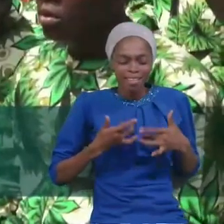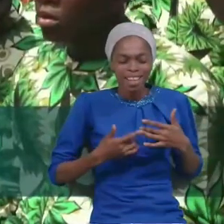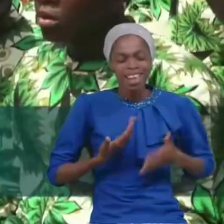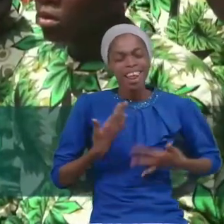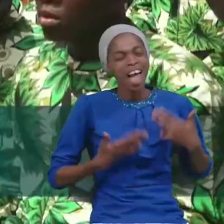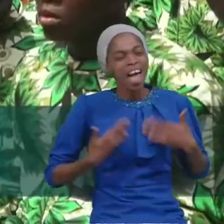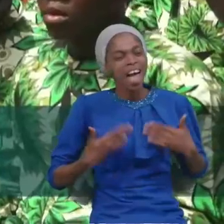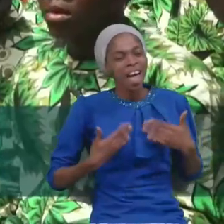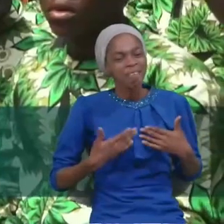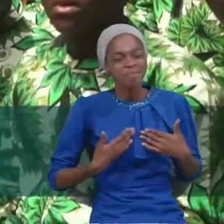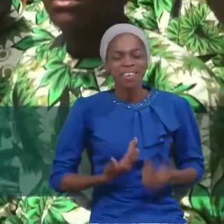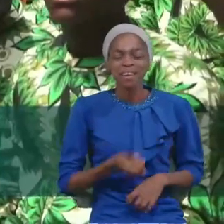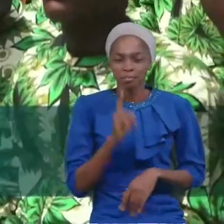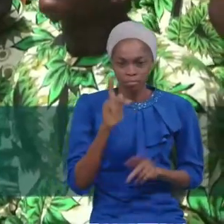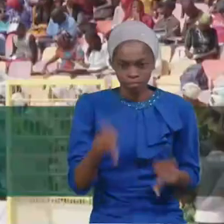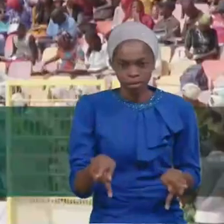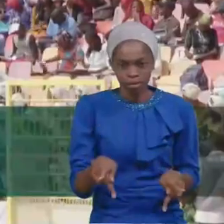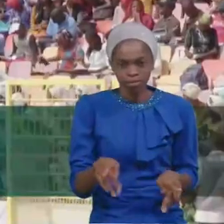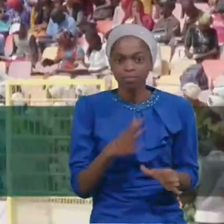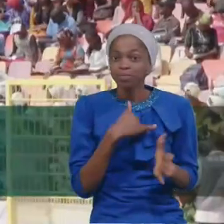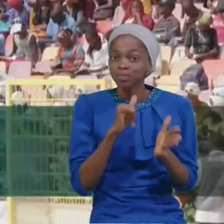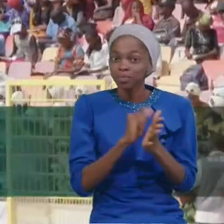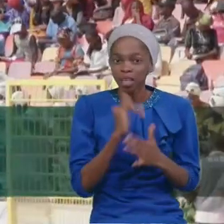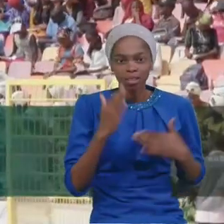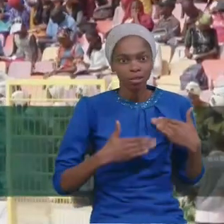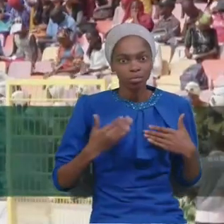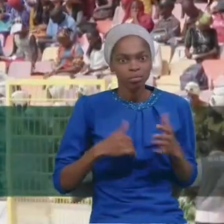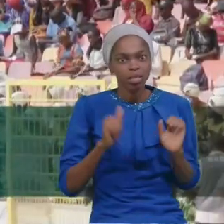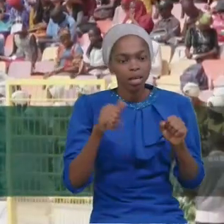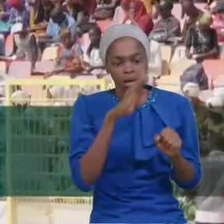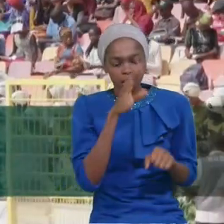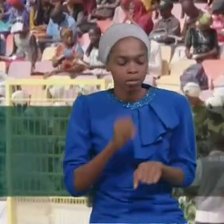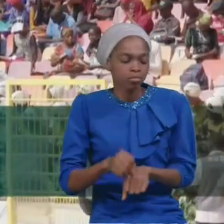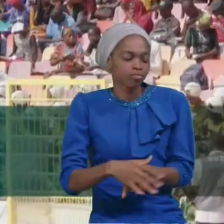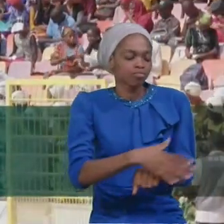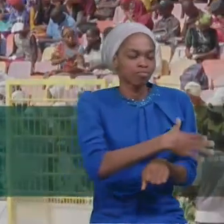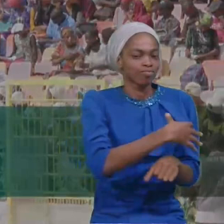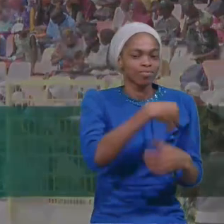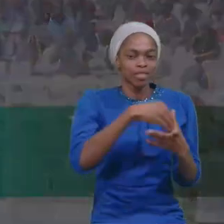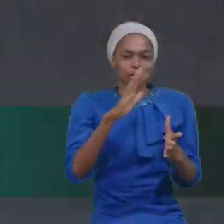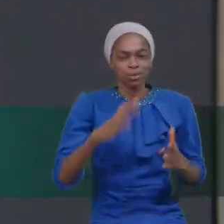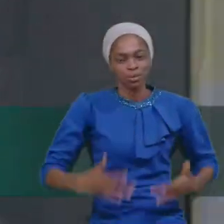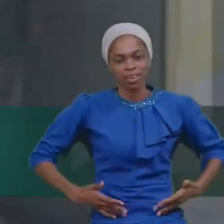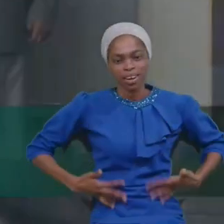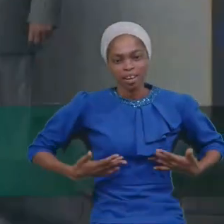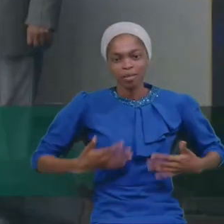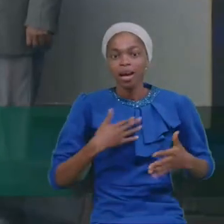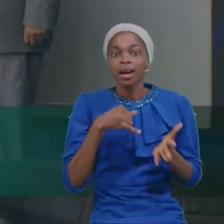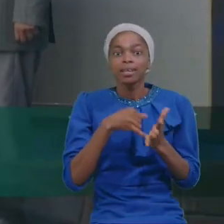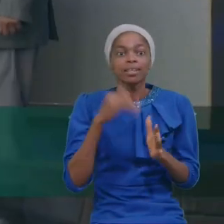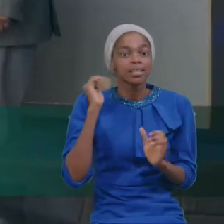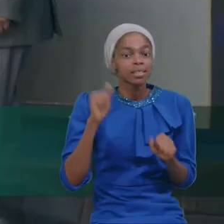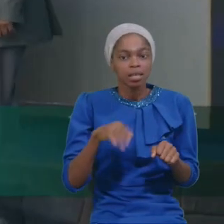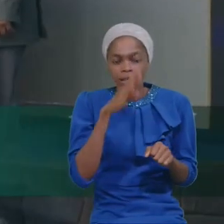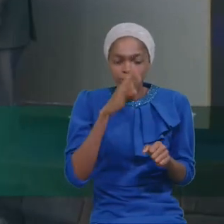your life. And it can be heightened with the goodness of God in its fullness. The